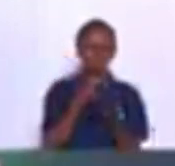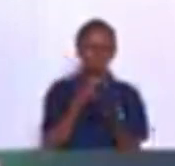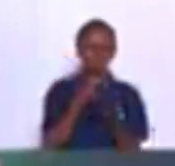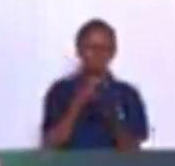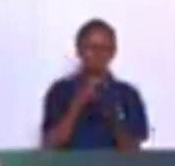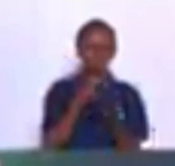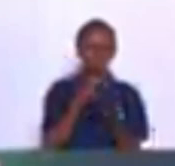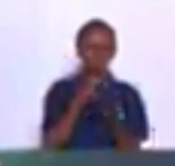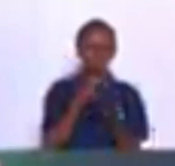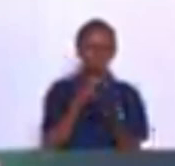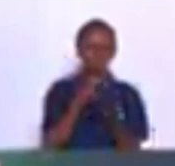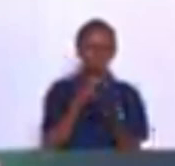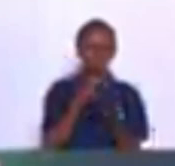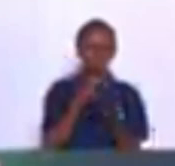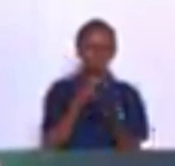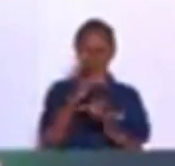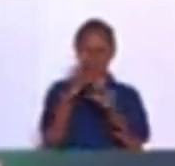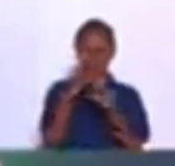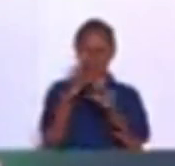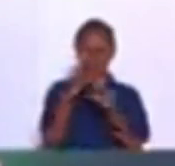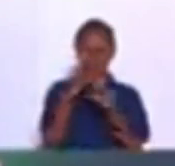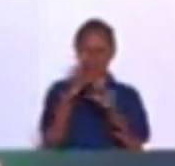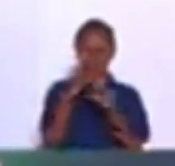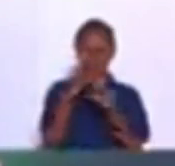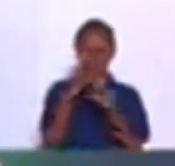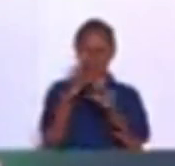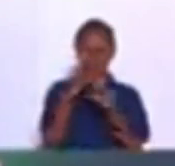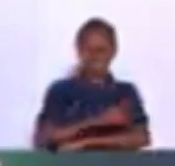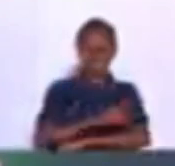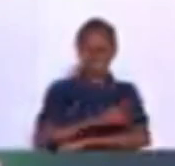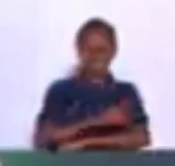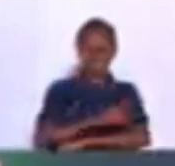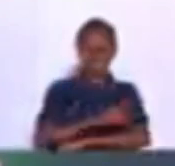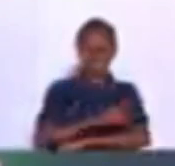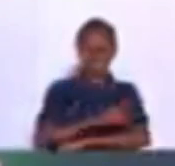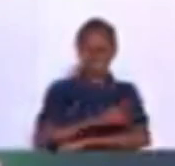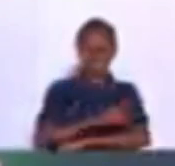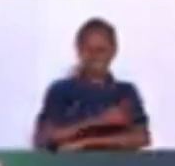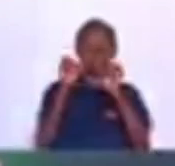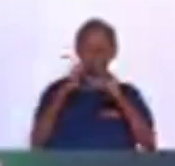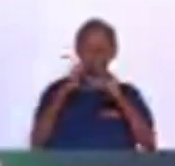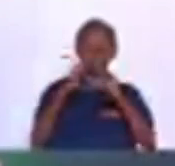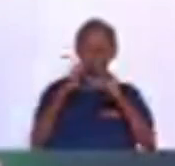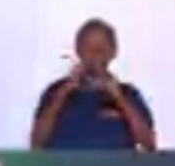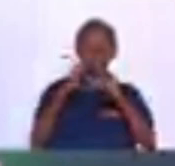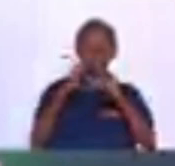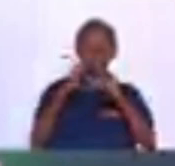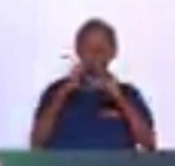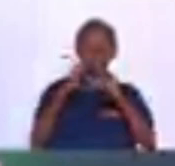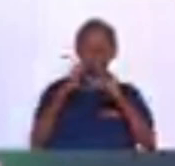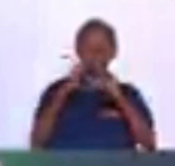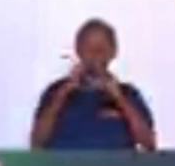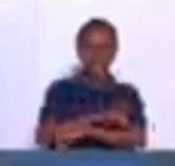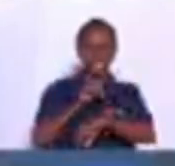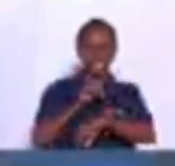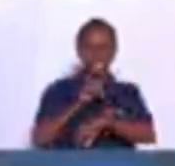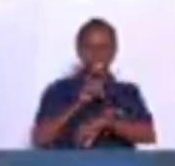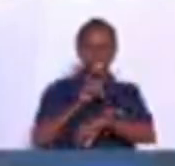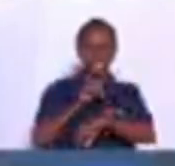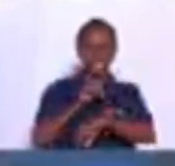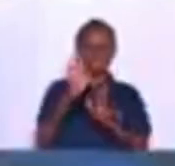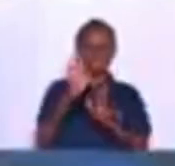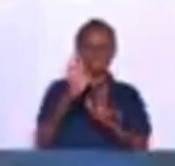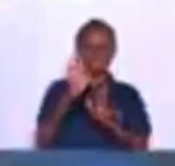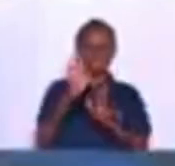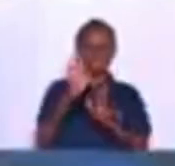for the 8 days that have passed and making it possible for us to come to this 9th day. As your servant comes to speak,